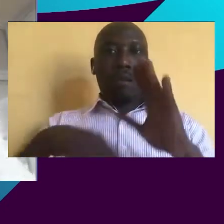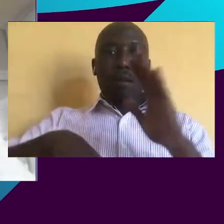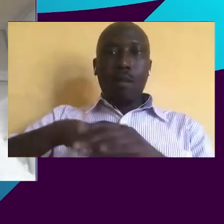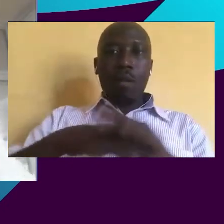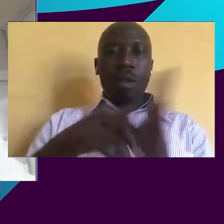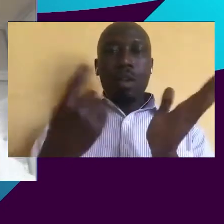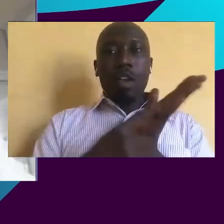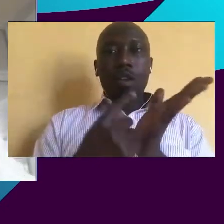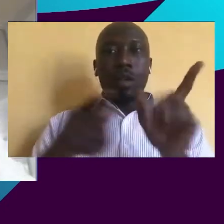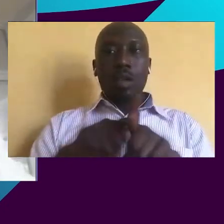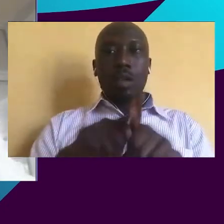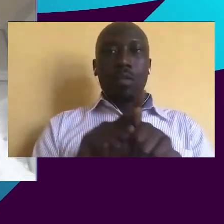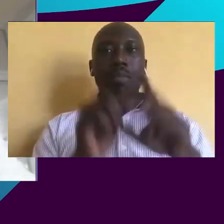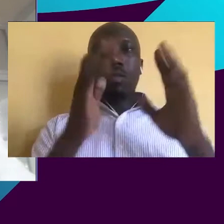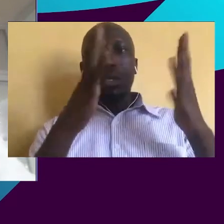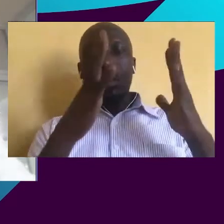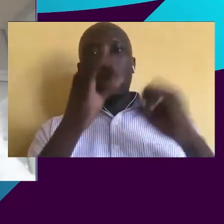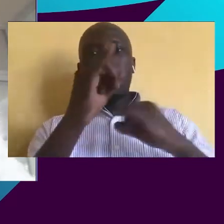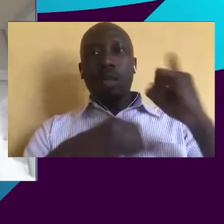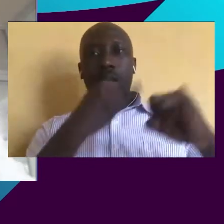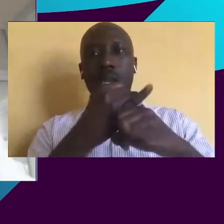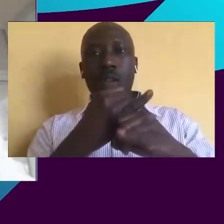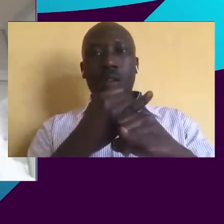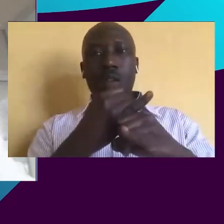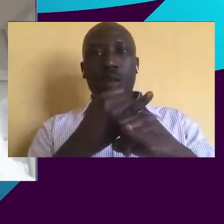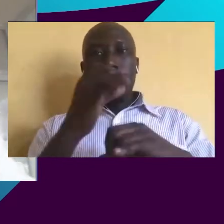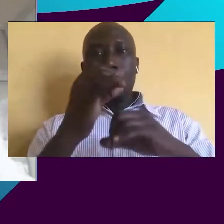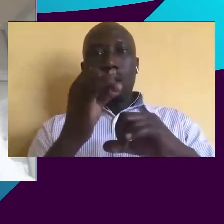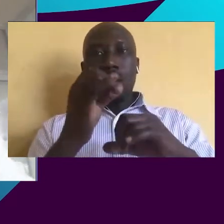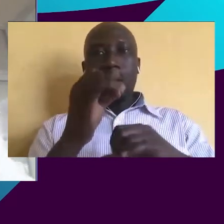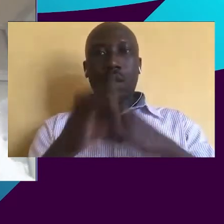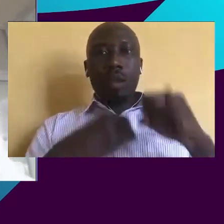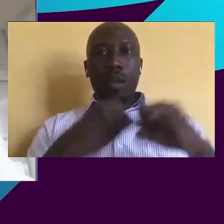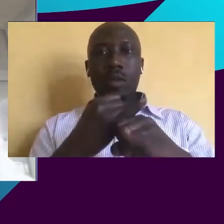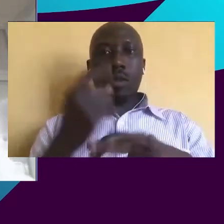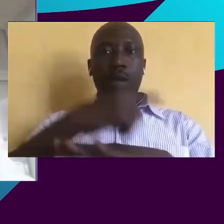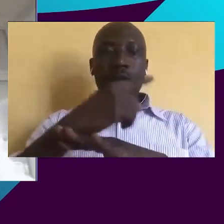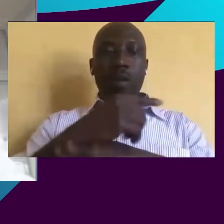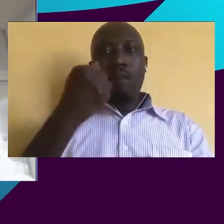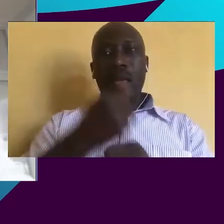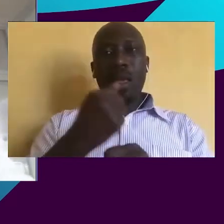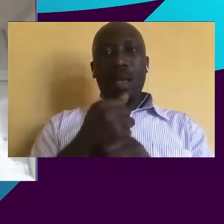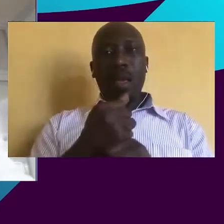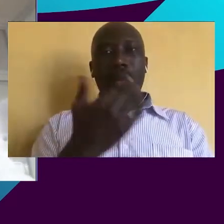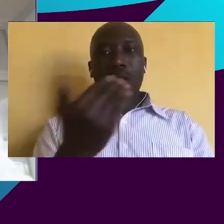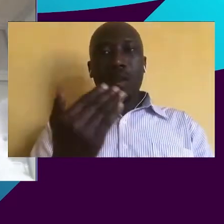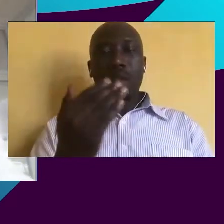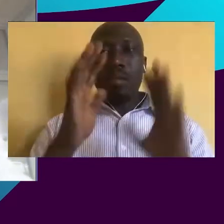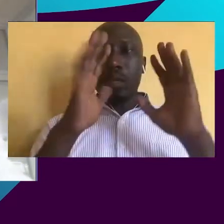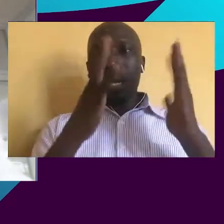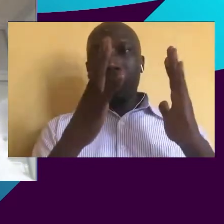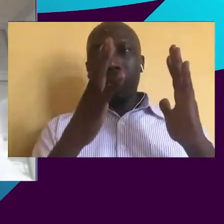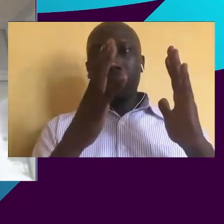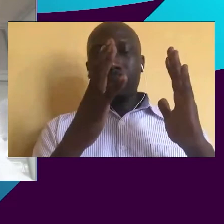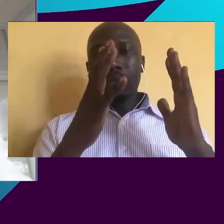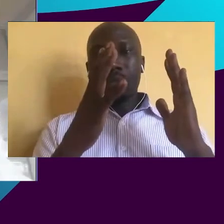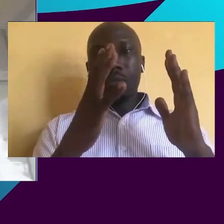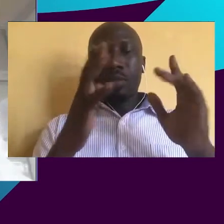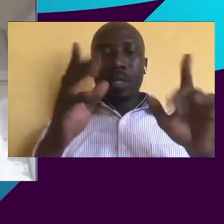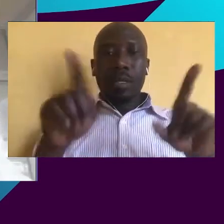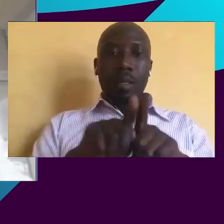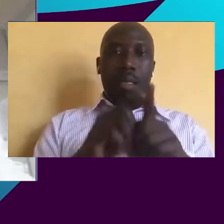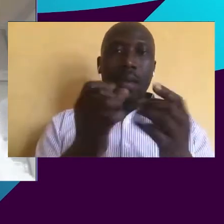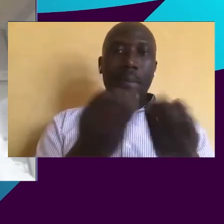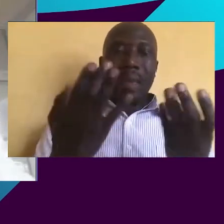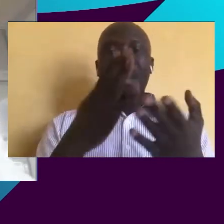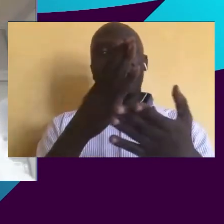of the International Day of the Girl Child, which has been celebrated in many parts of